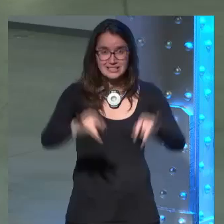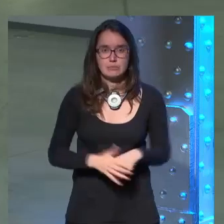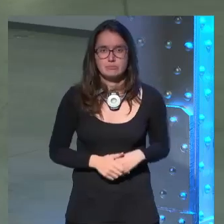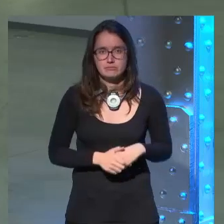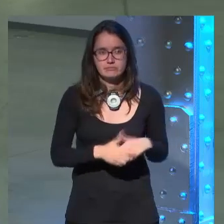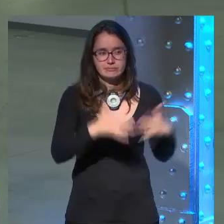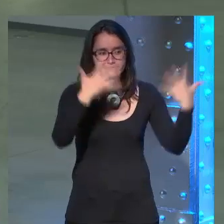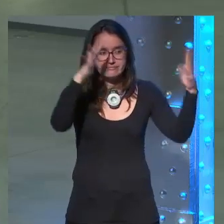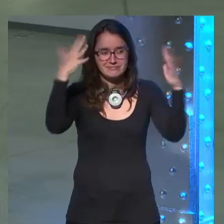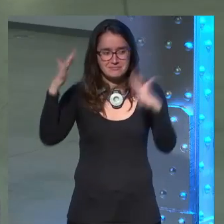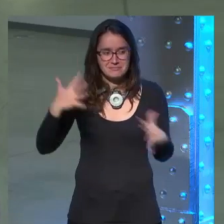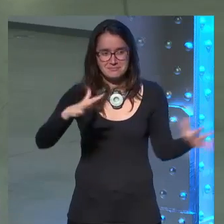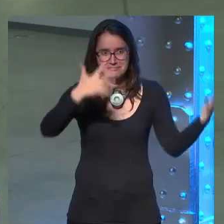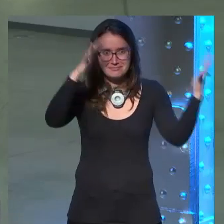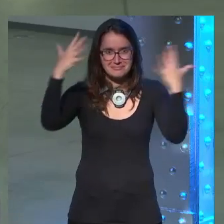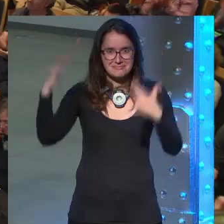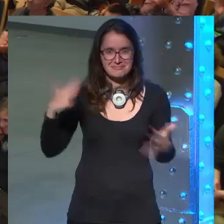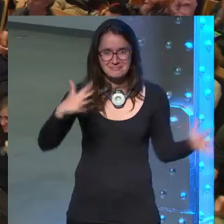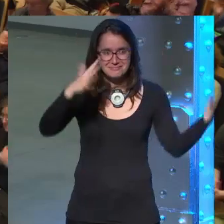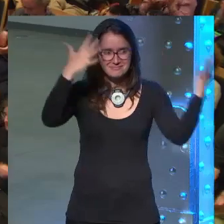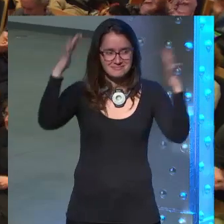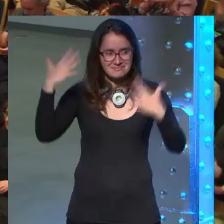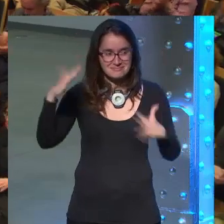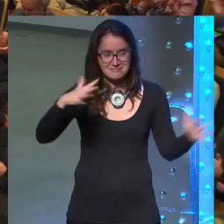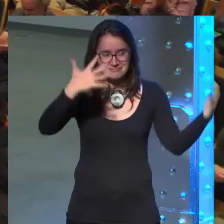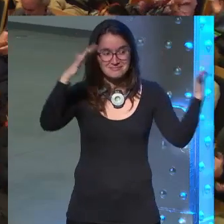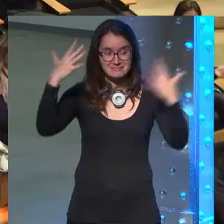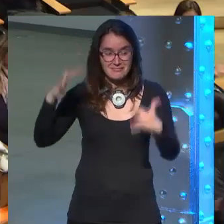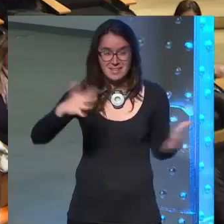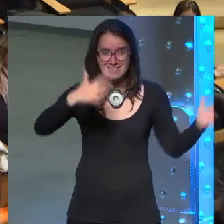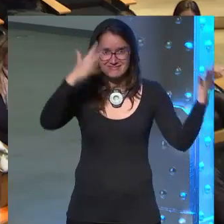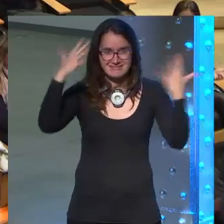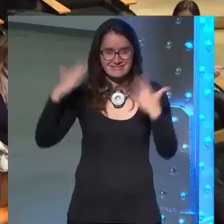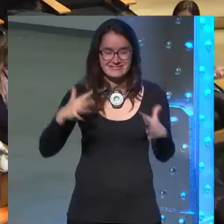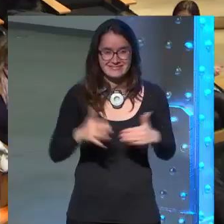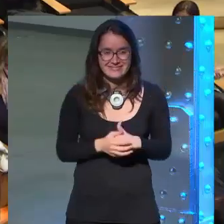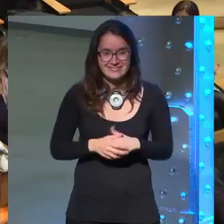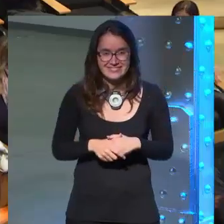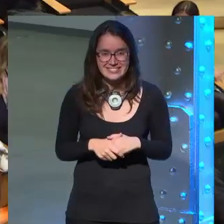Well, it's a great... Buena manera de terminar. It's a great way of finishing